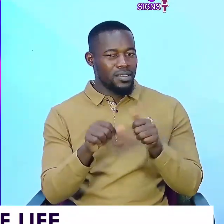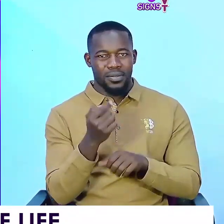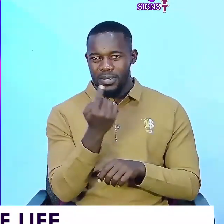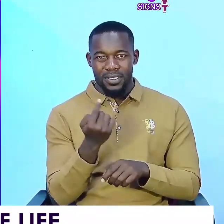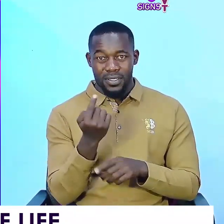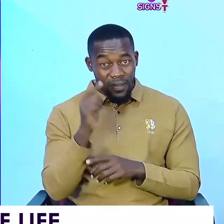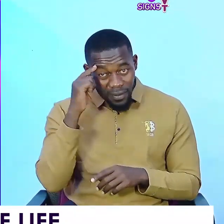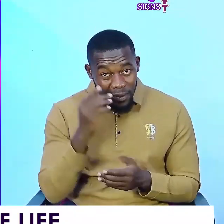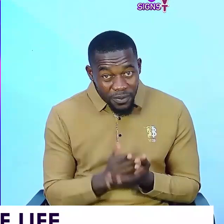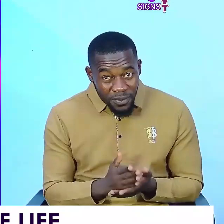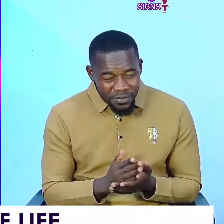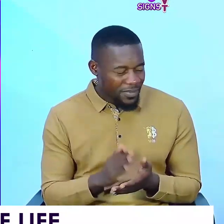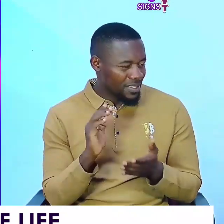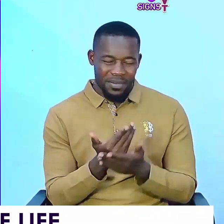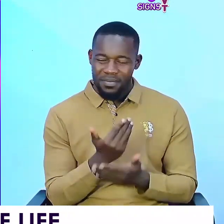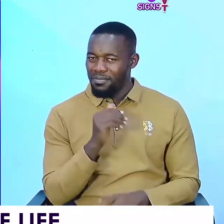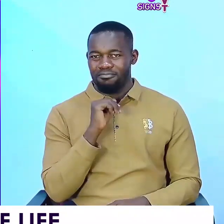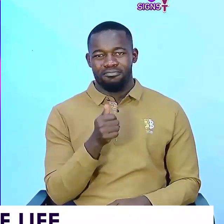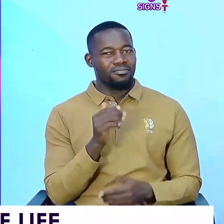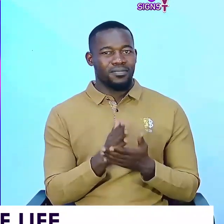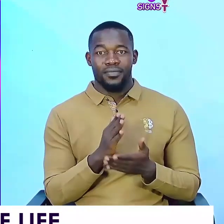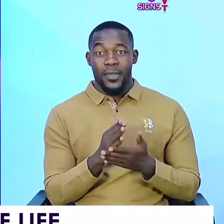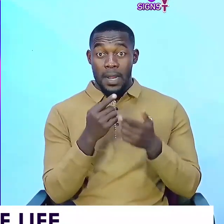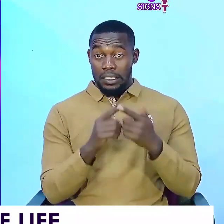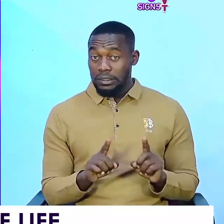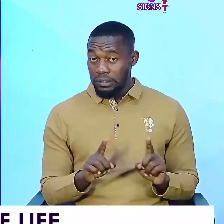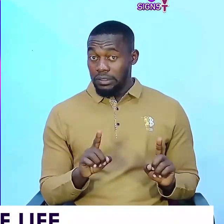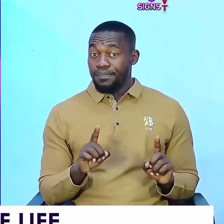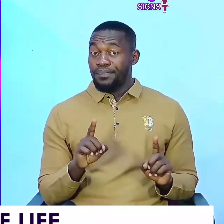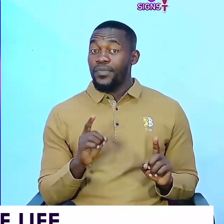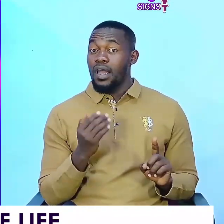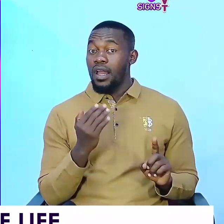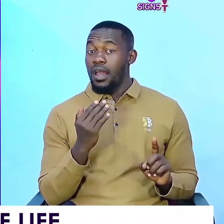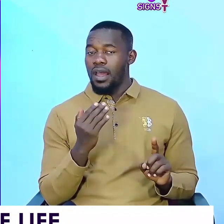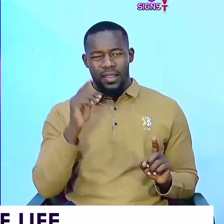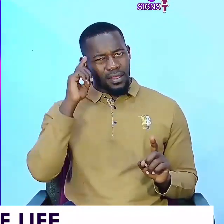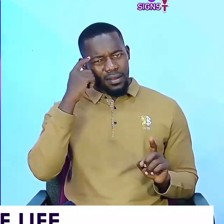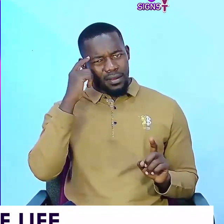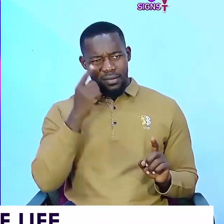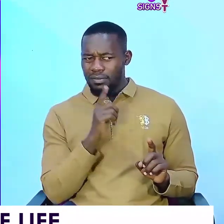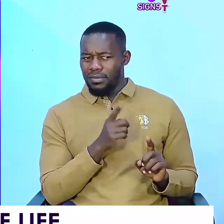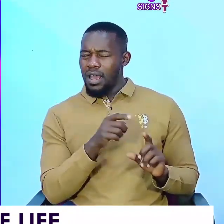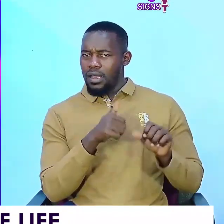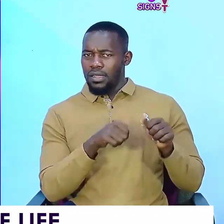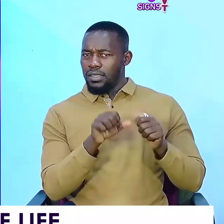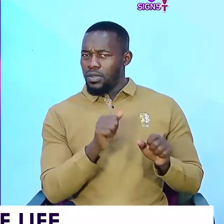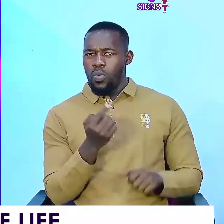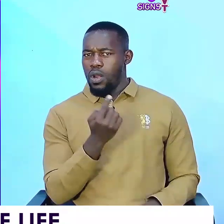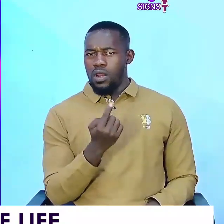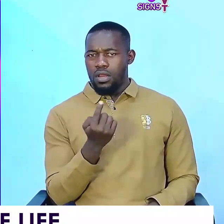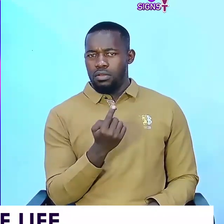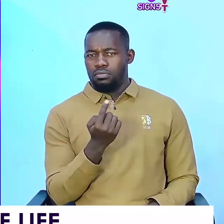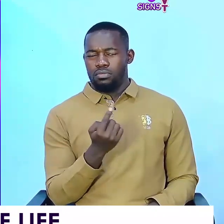necessarily their natural interactions. However, I would even like to think that it is scripted, because Okay. some of the scenes